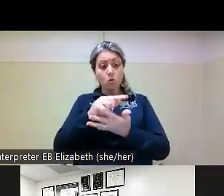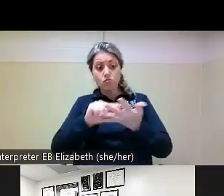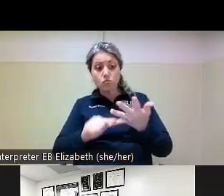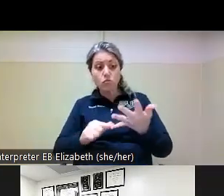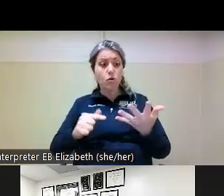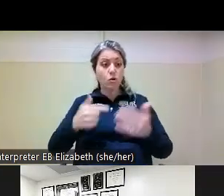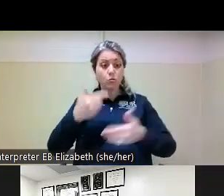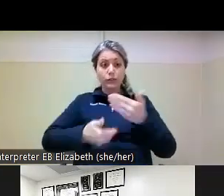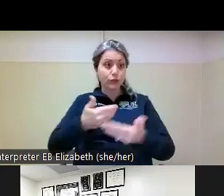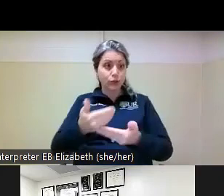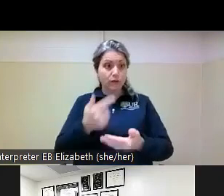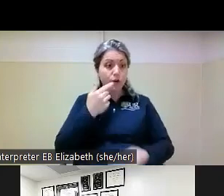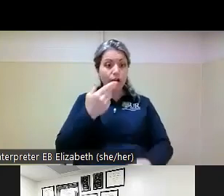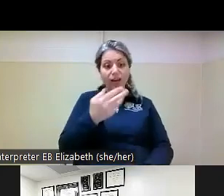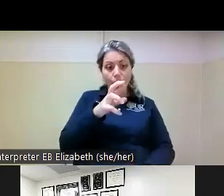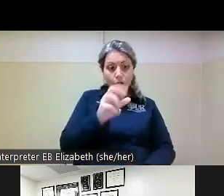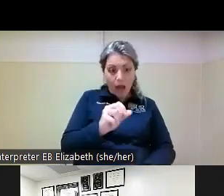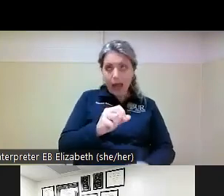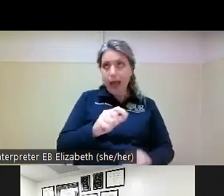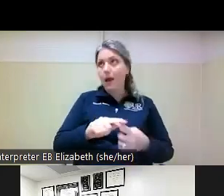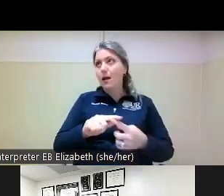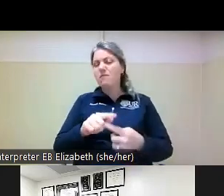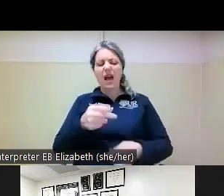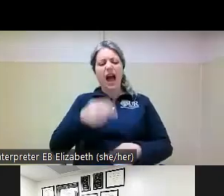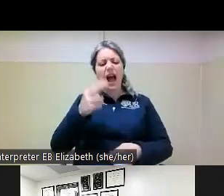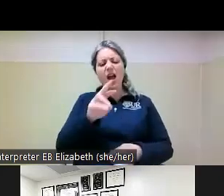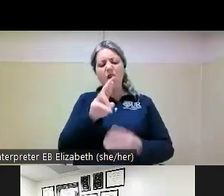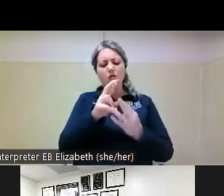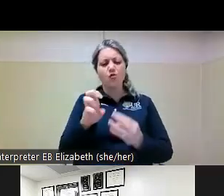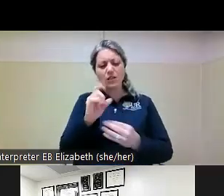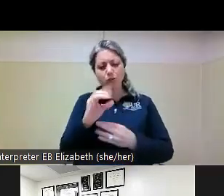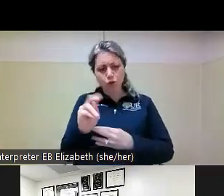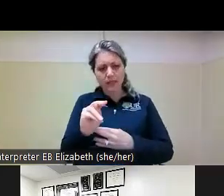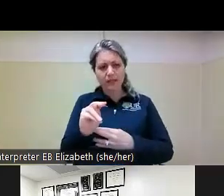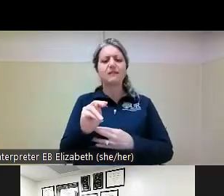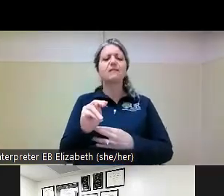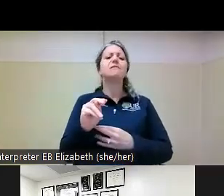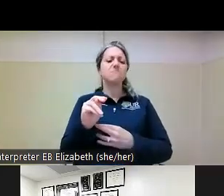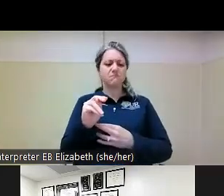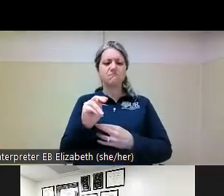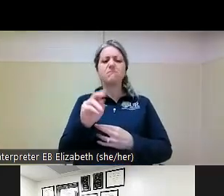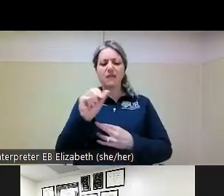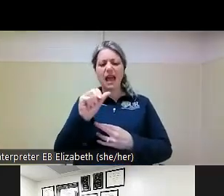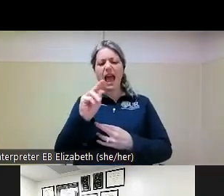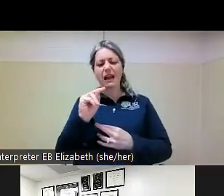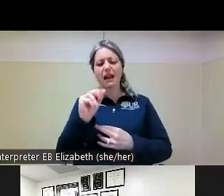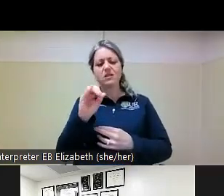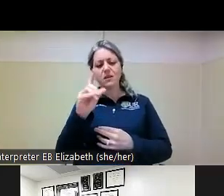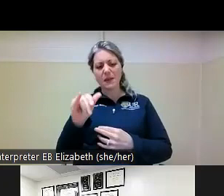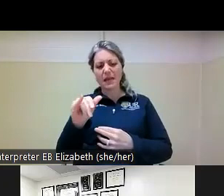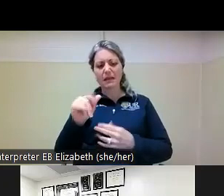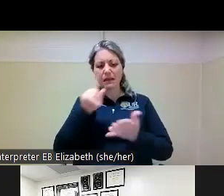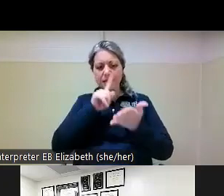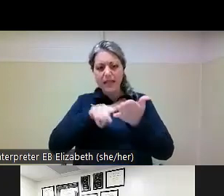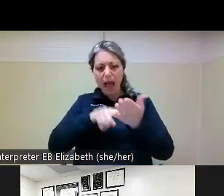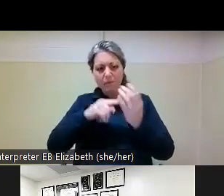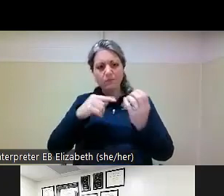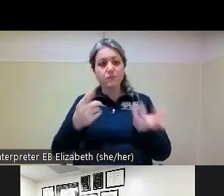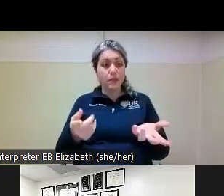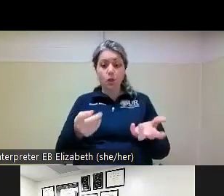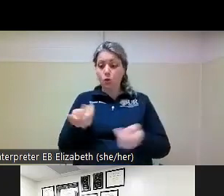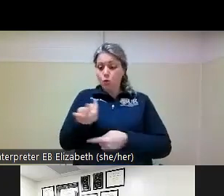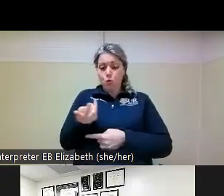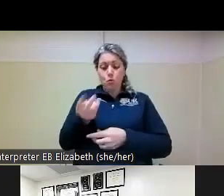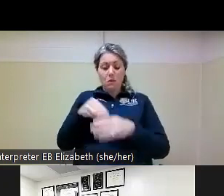for the HRA or the high resolution endoscopy exam. It's just you and her that are in this room. And